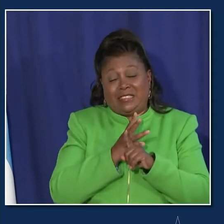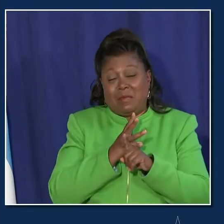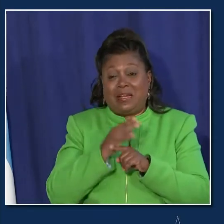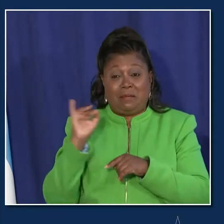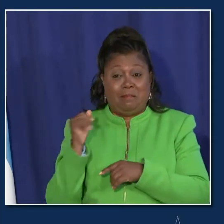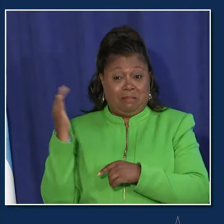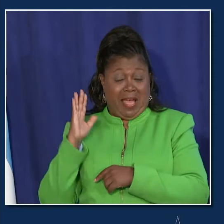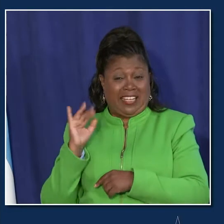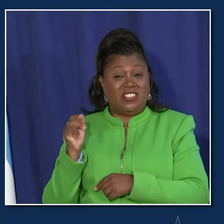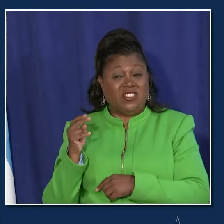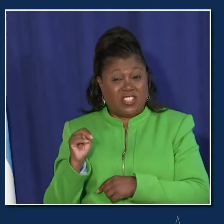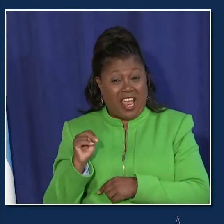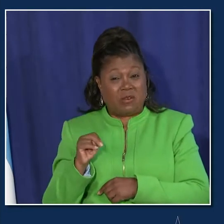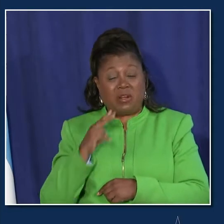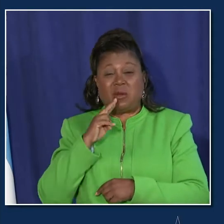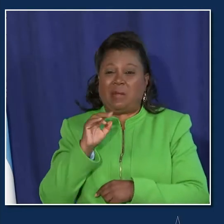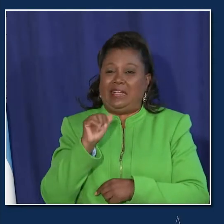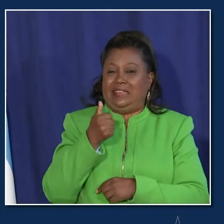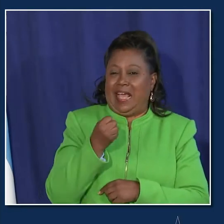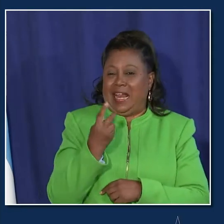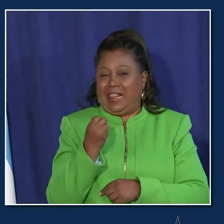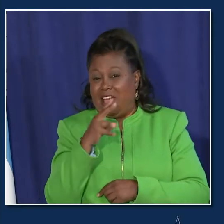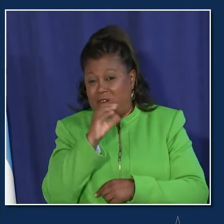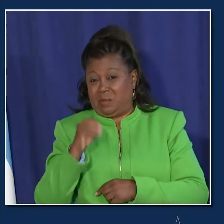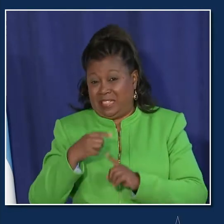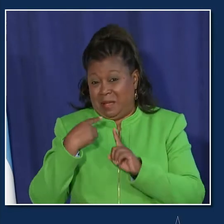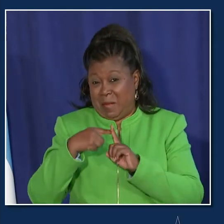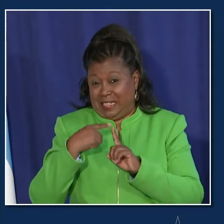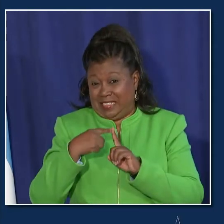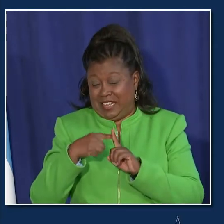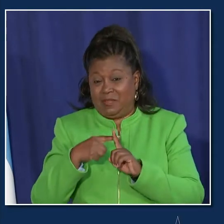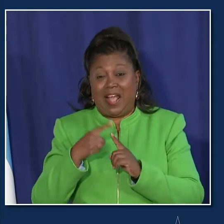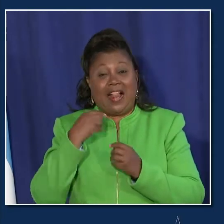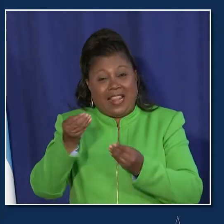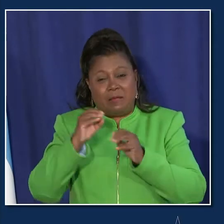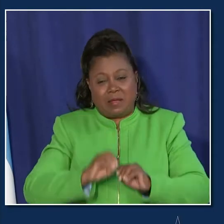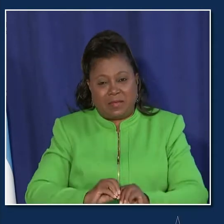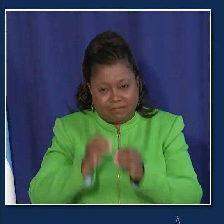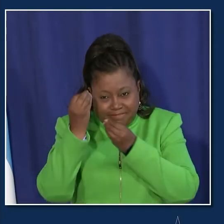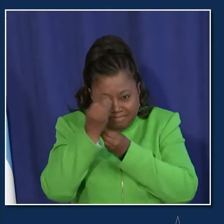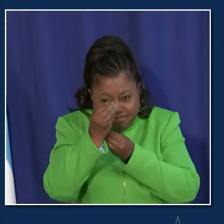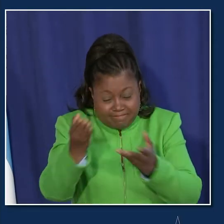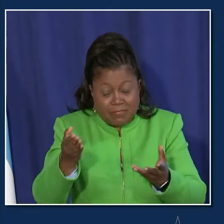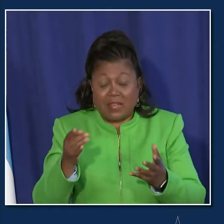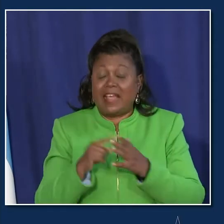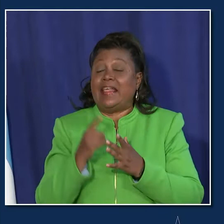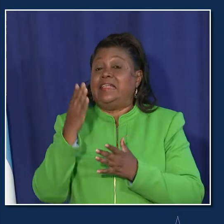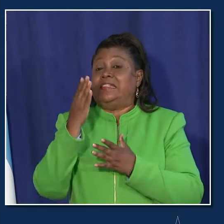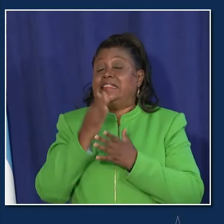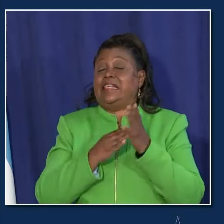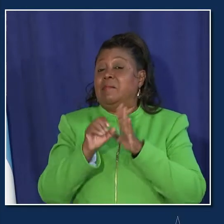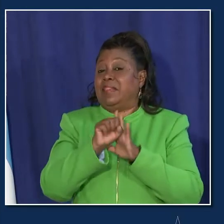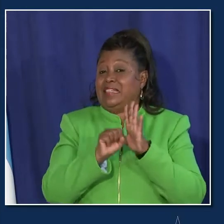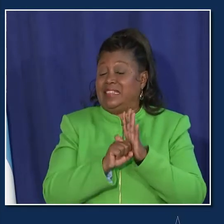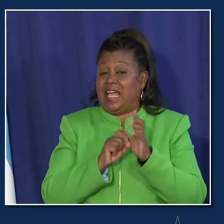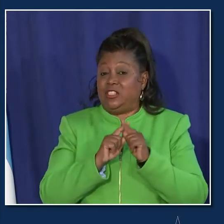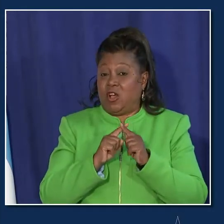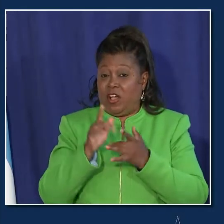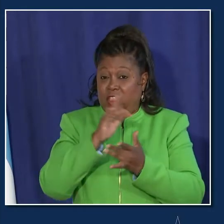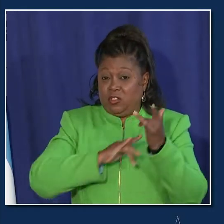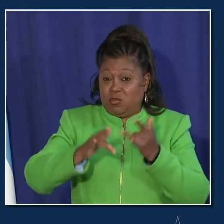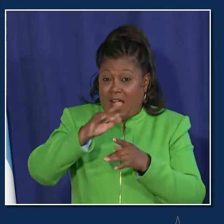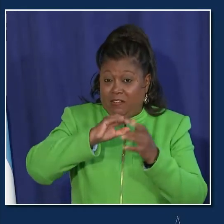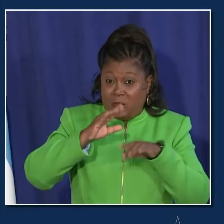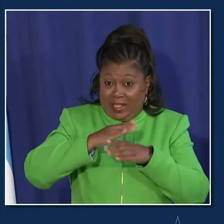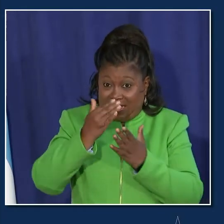Back in January, we were talking about 10-11% positivity. And let me be clear that some of the states on the travel